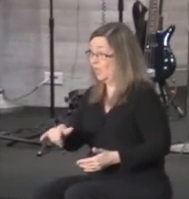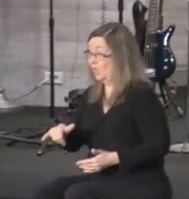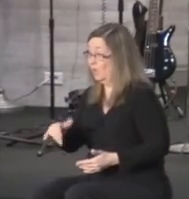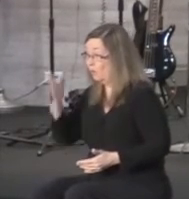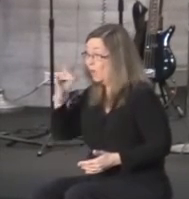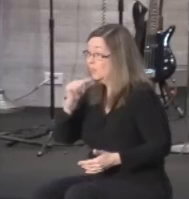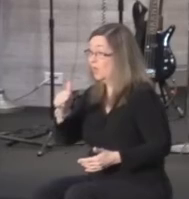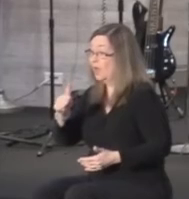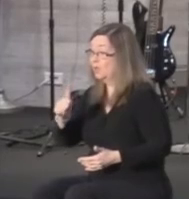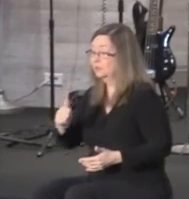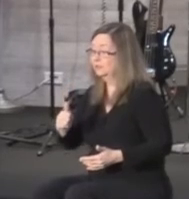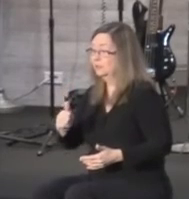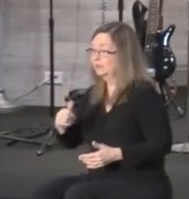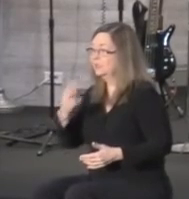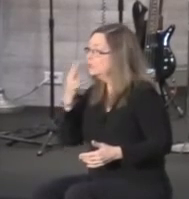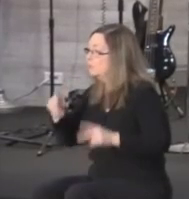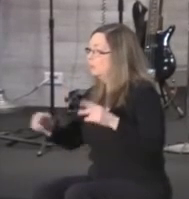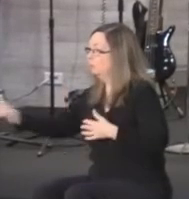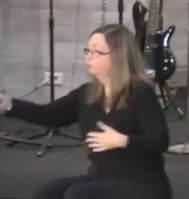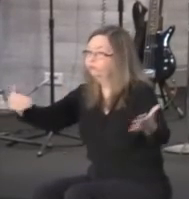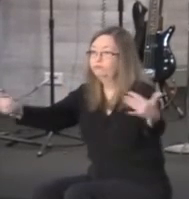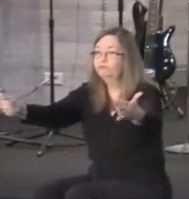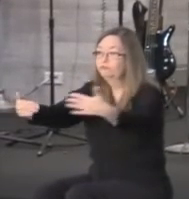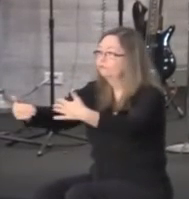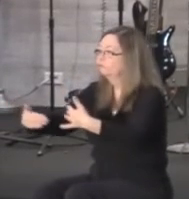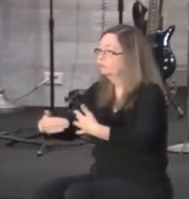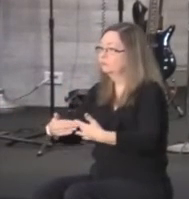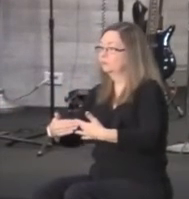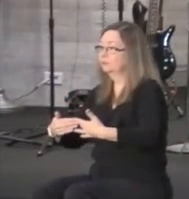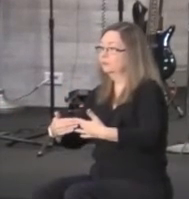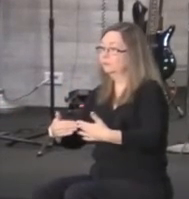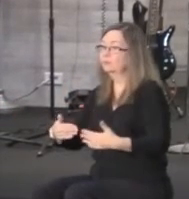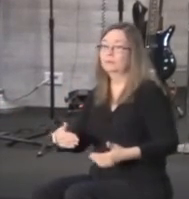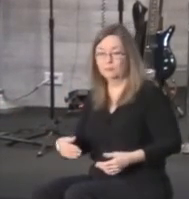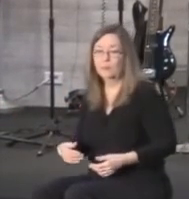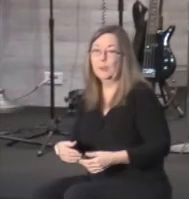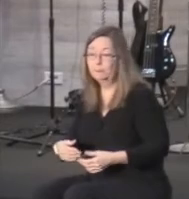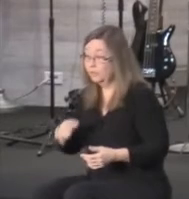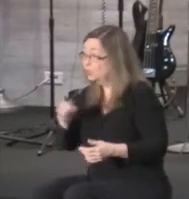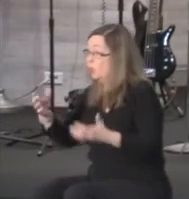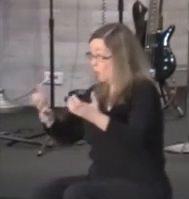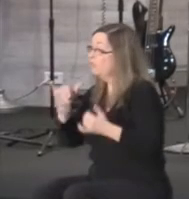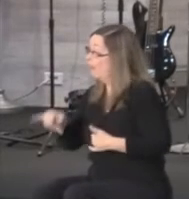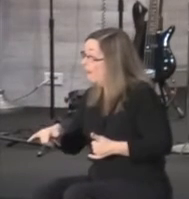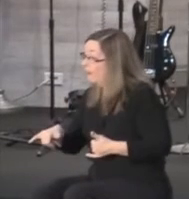aren't we grabbing people up? I'm not just going to put this on those people. It's also part of those coming up. Do you want that?